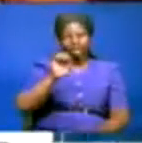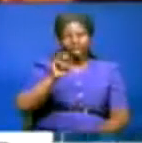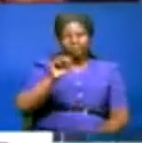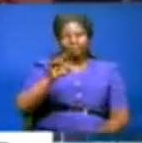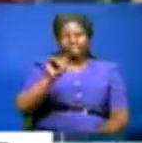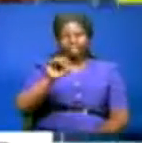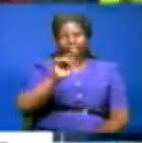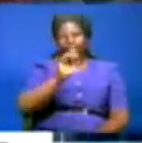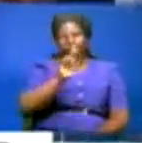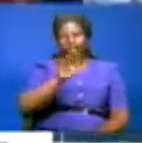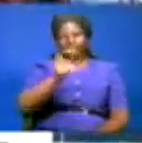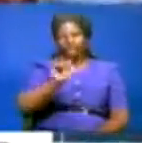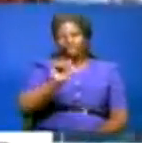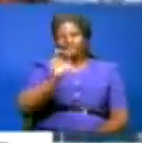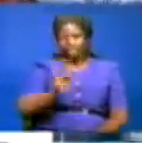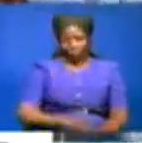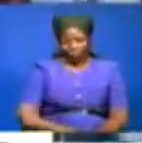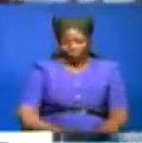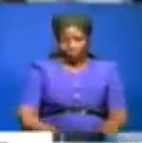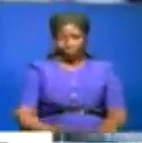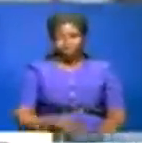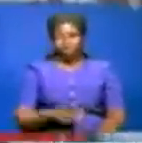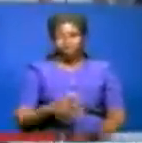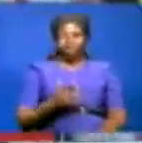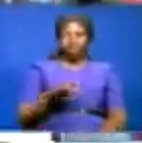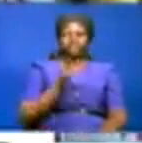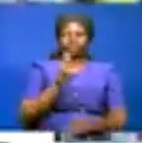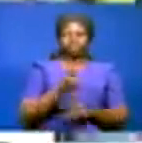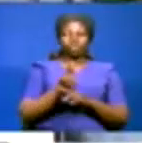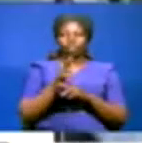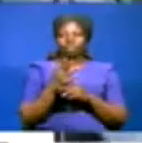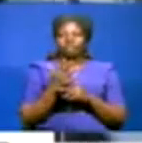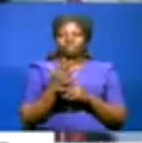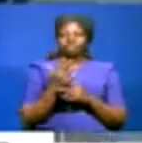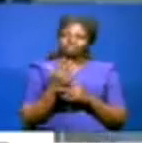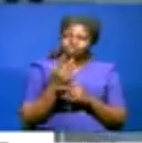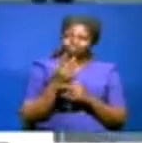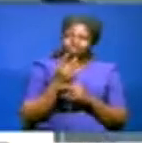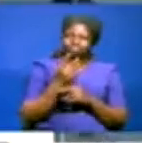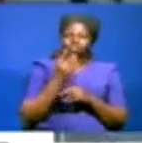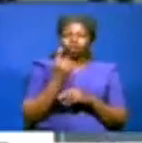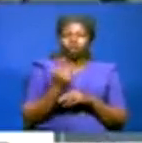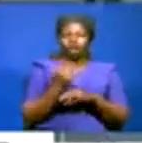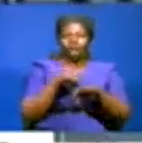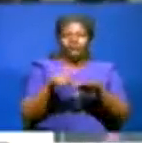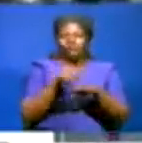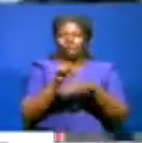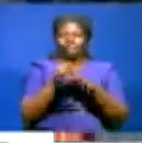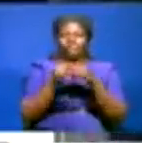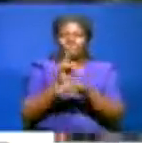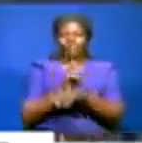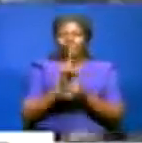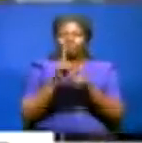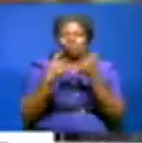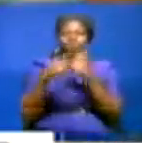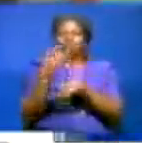of 58 minutes 45 seconds to win the men's title. He was followed closely by fellow compatriot